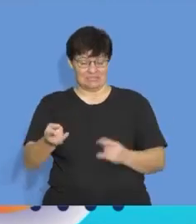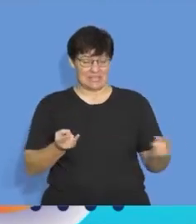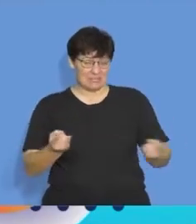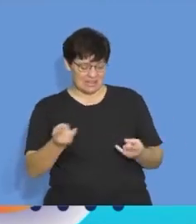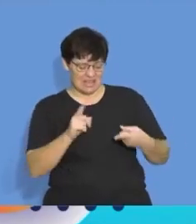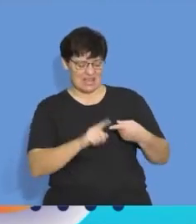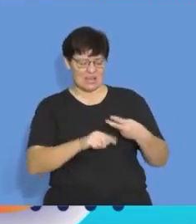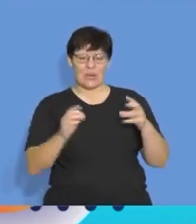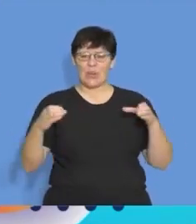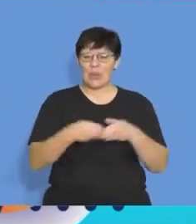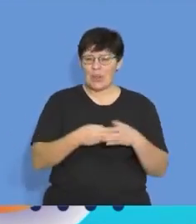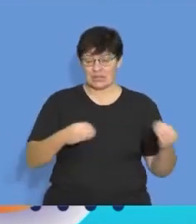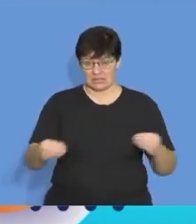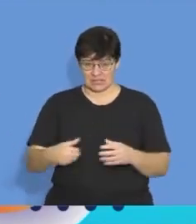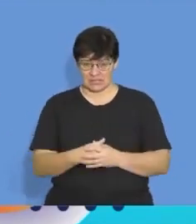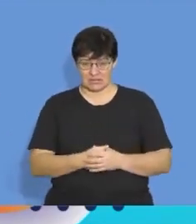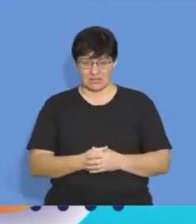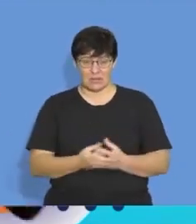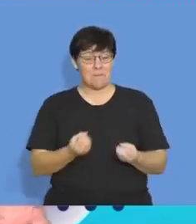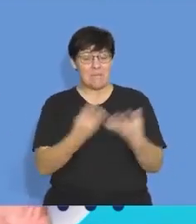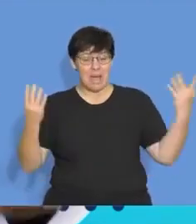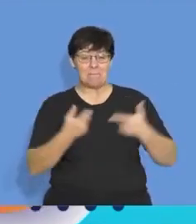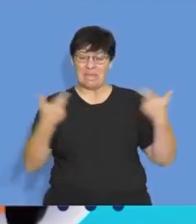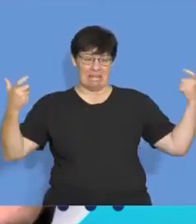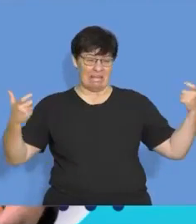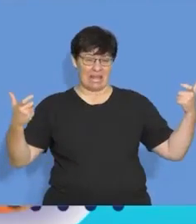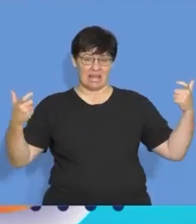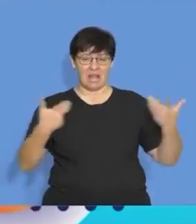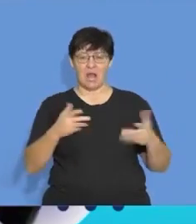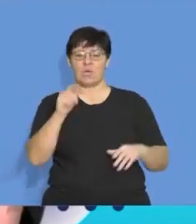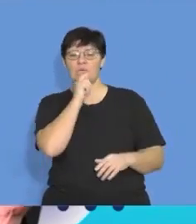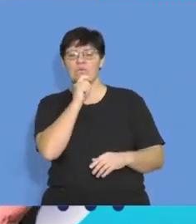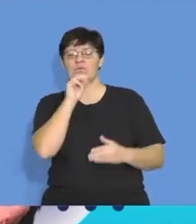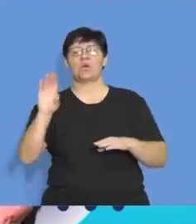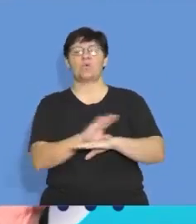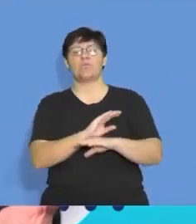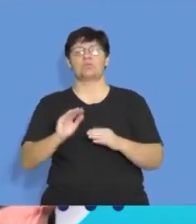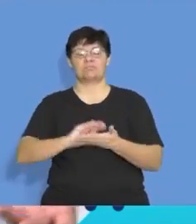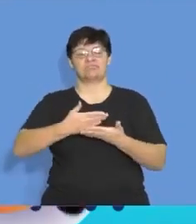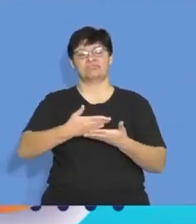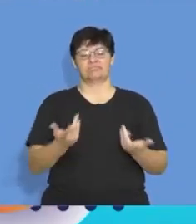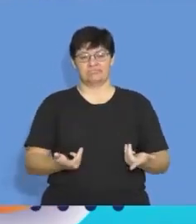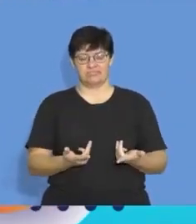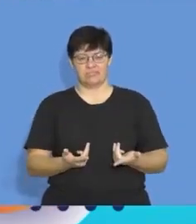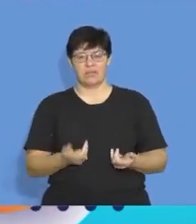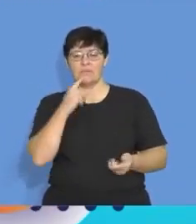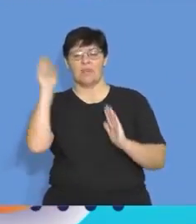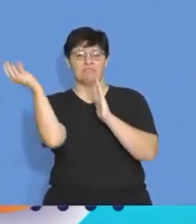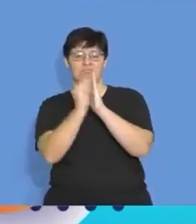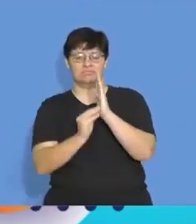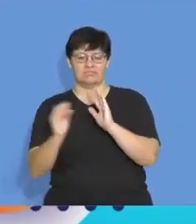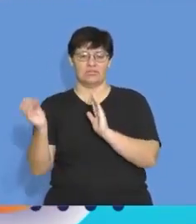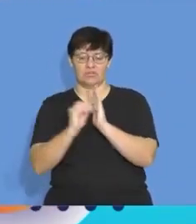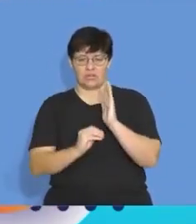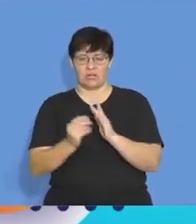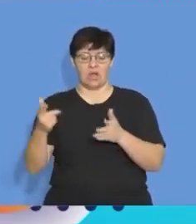system, right? In today's time, major supermarkets all use computer-generated equipment where they record their